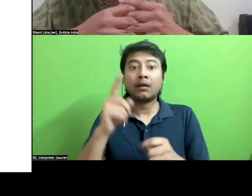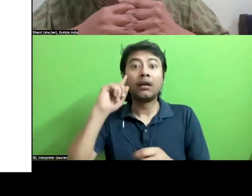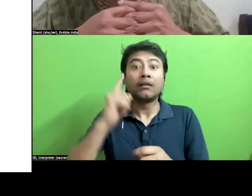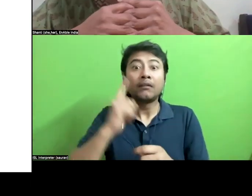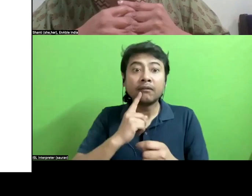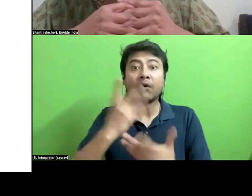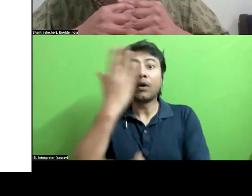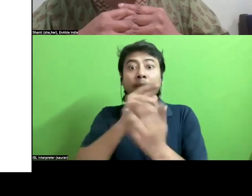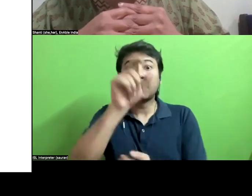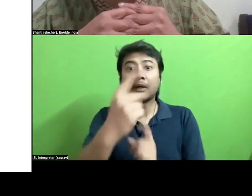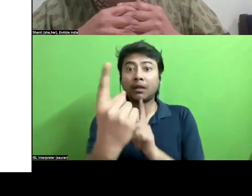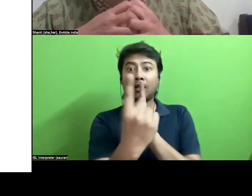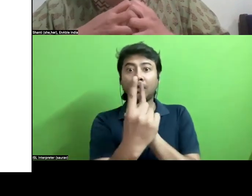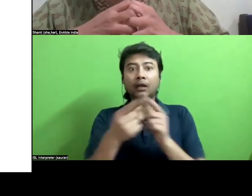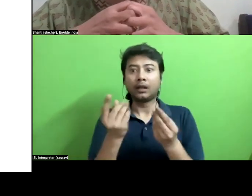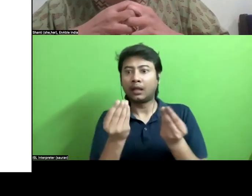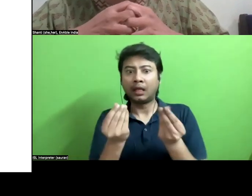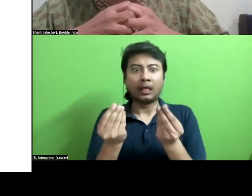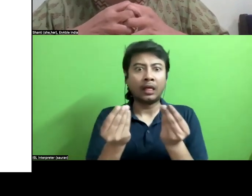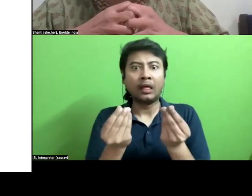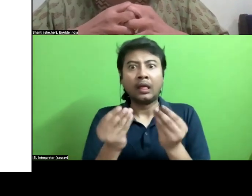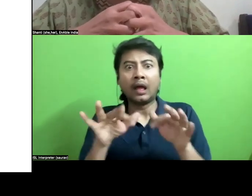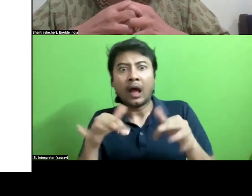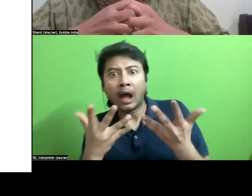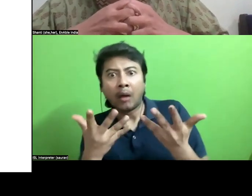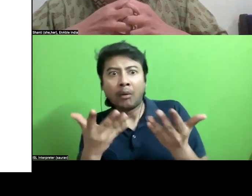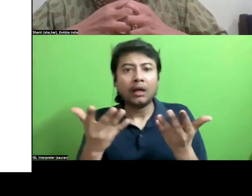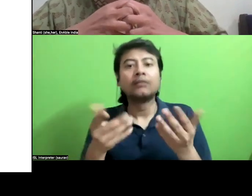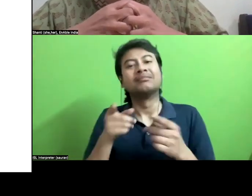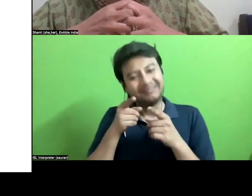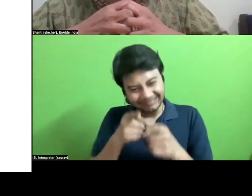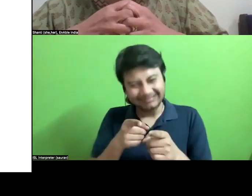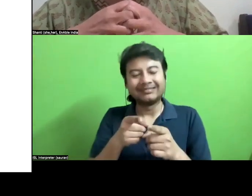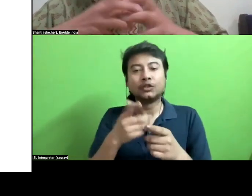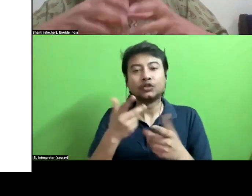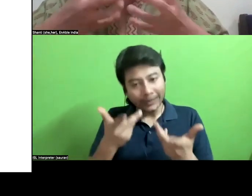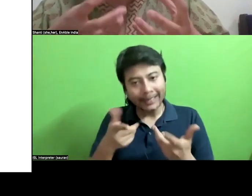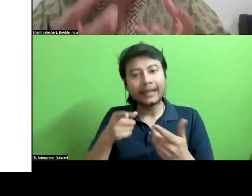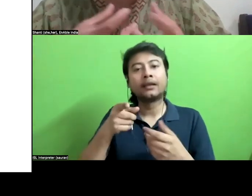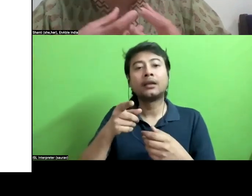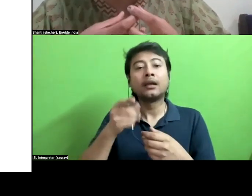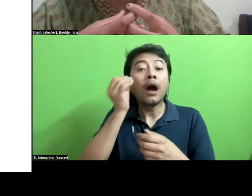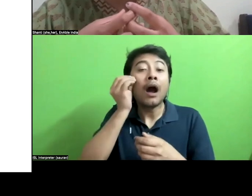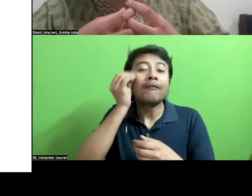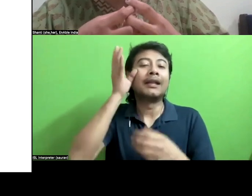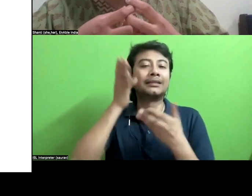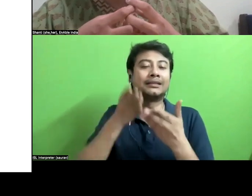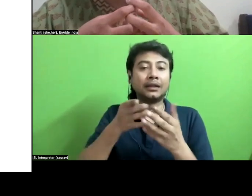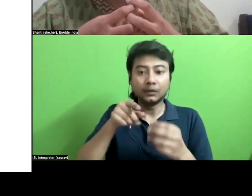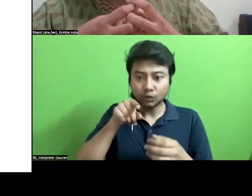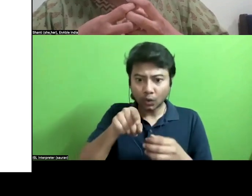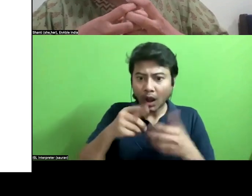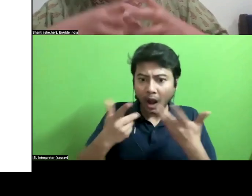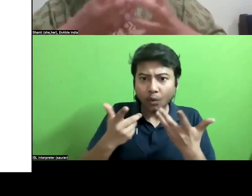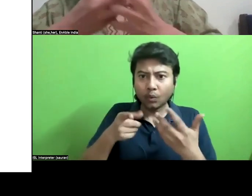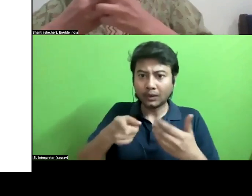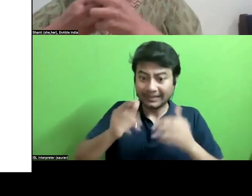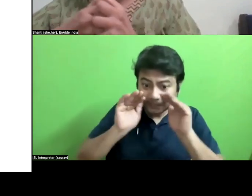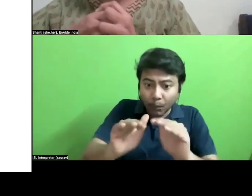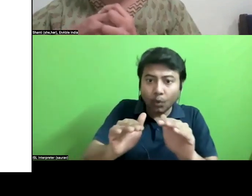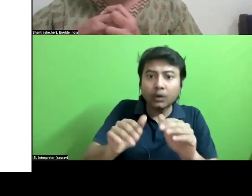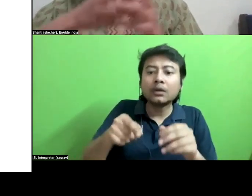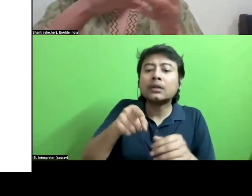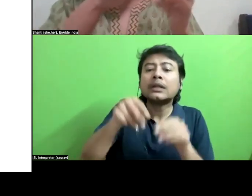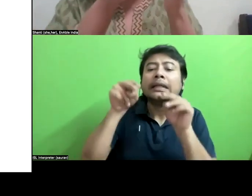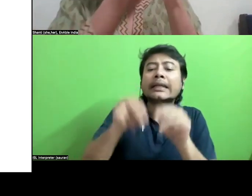So they need to be equipped to solve the problem of inclusion of passengers with disability. How do we equip them, right? So how do